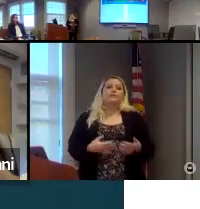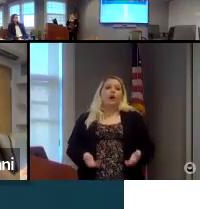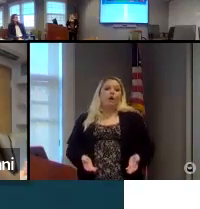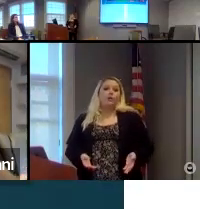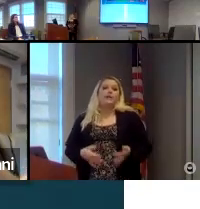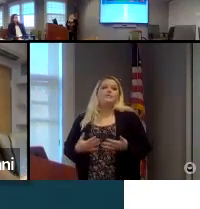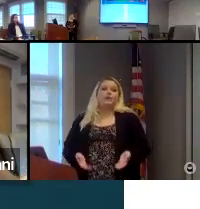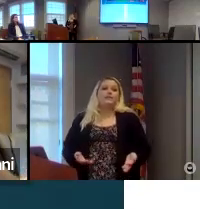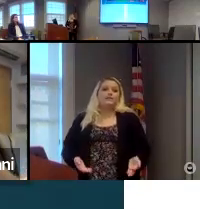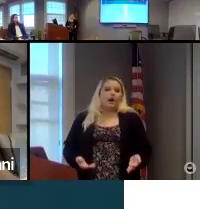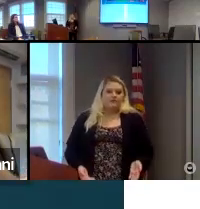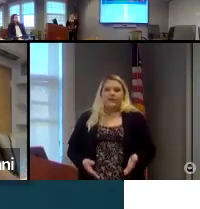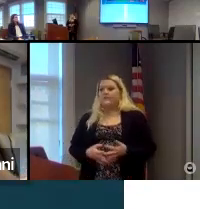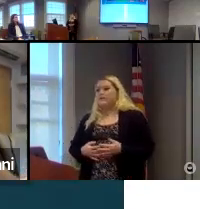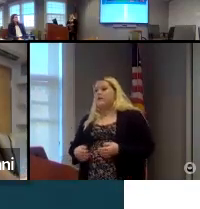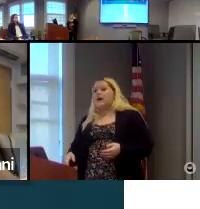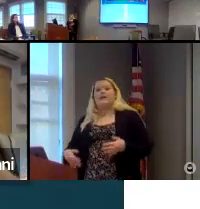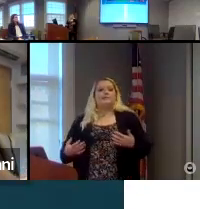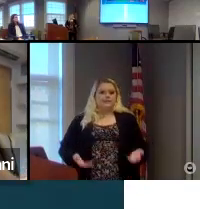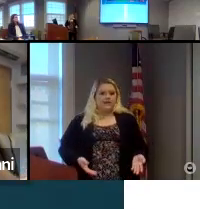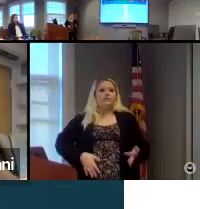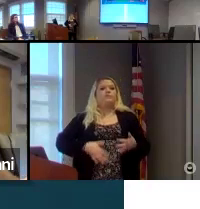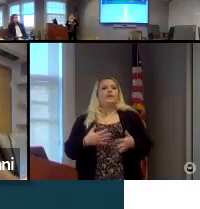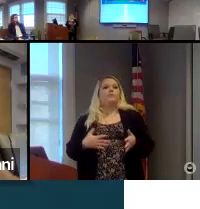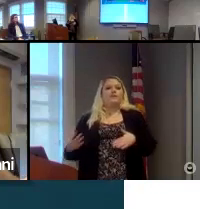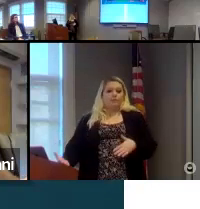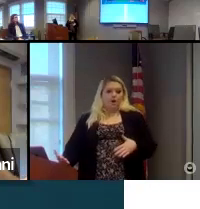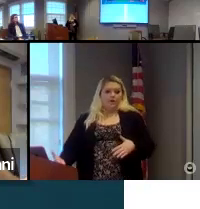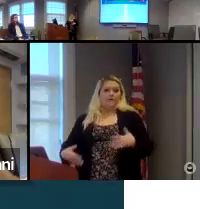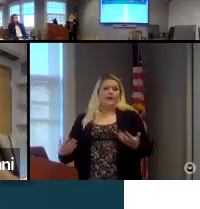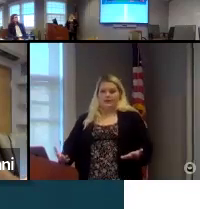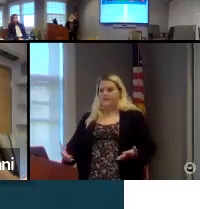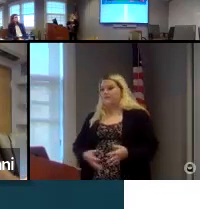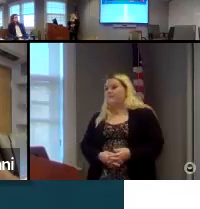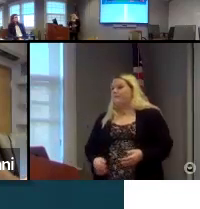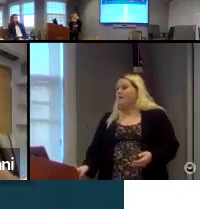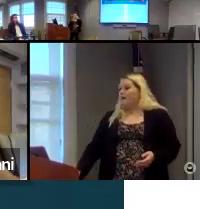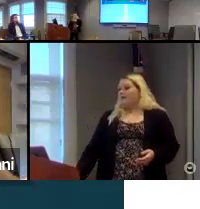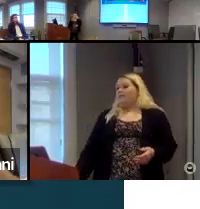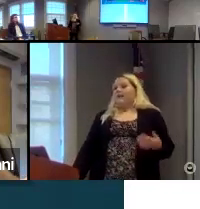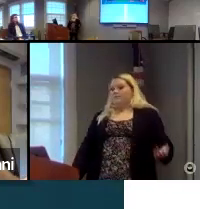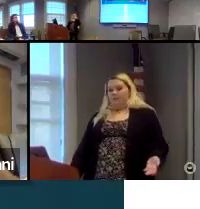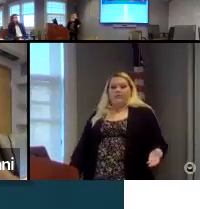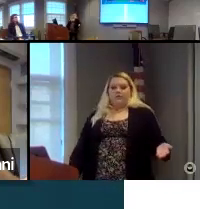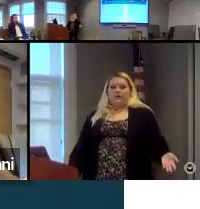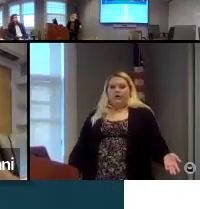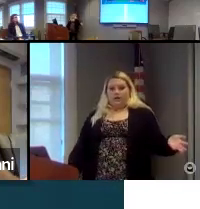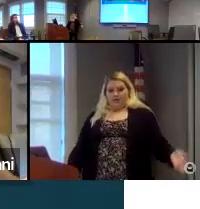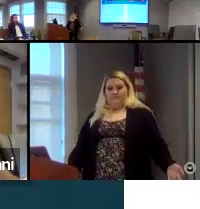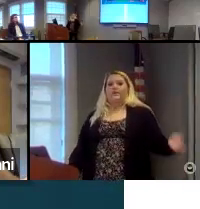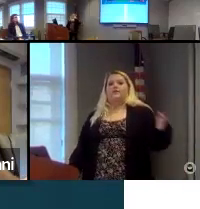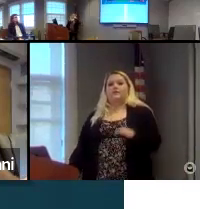for civilians to harbor in during these conflicts as an attempt to get away from all the violence. And they